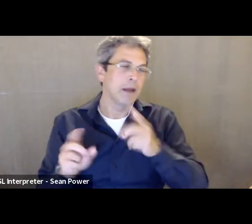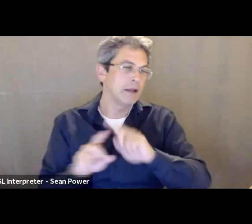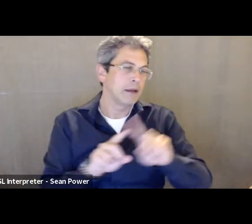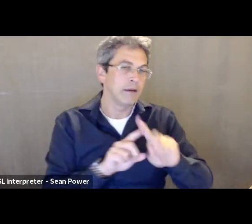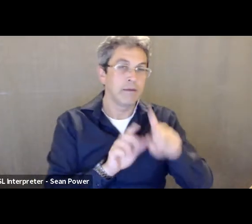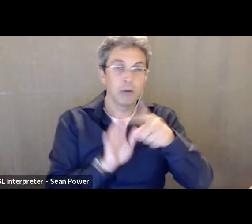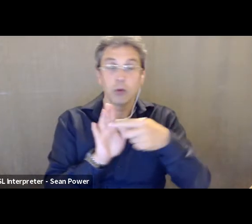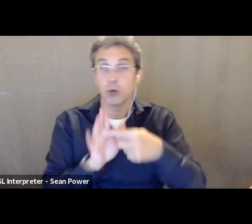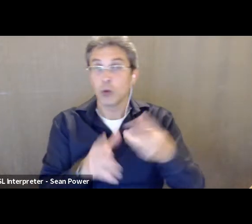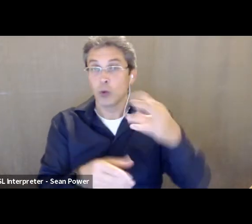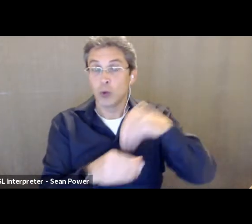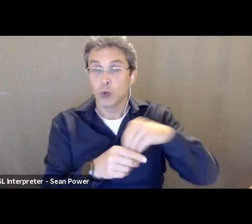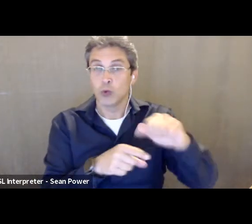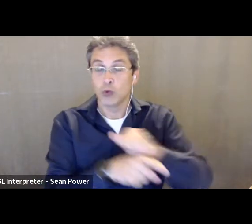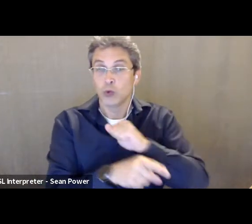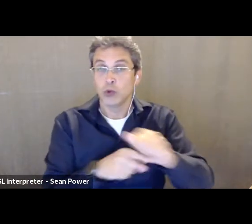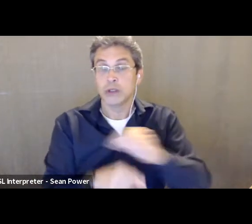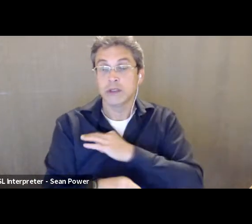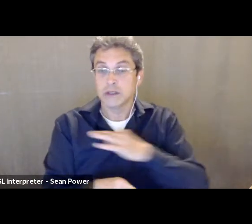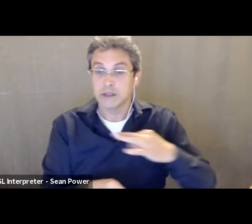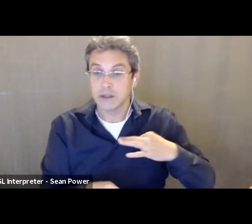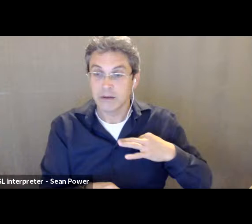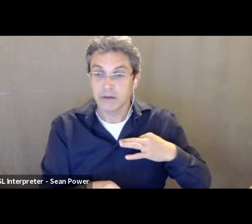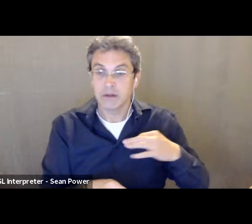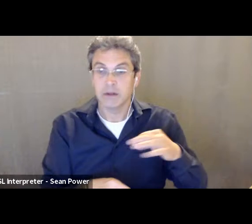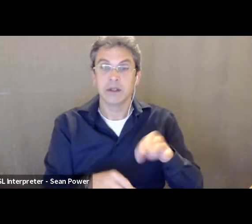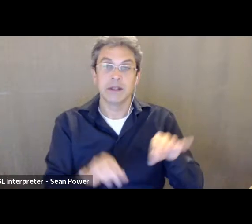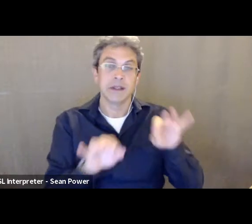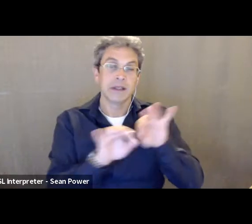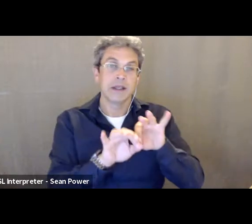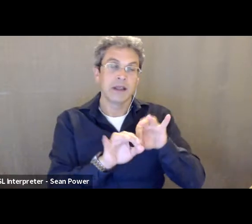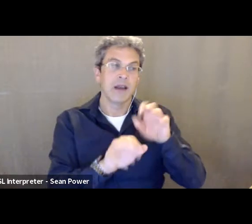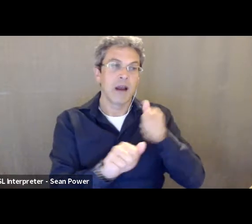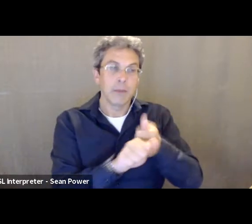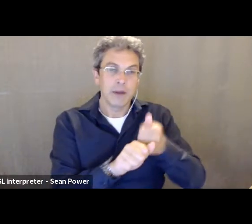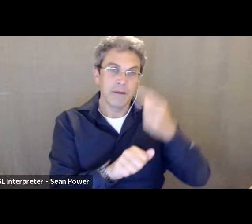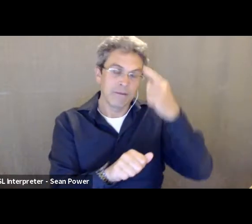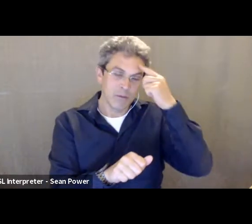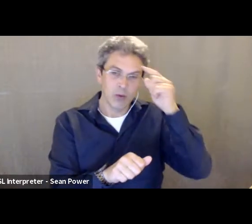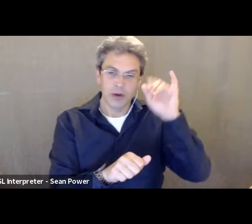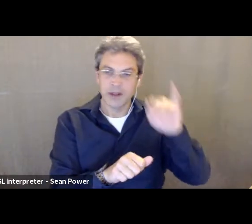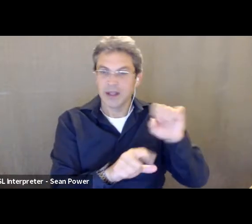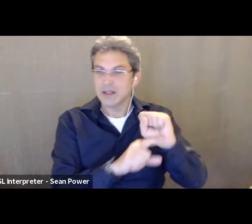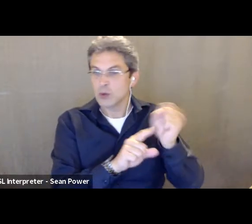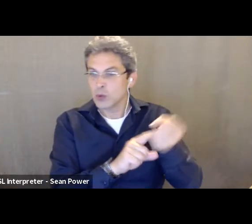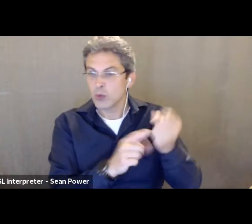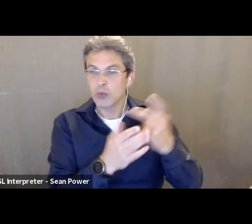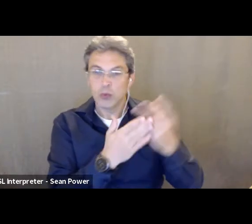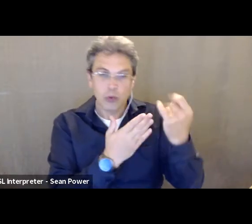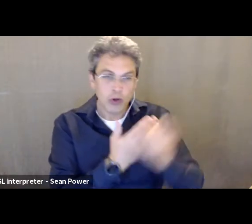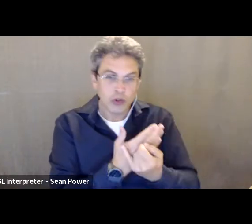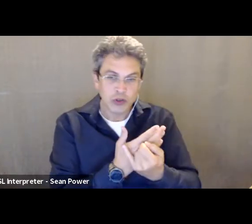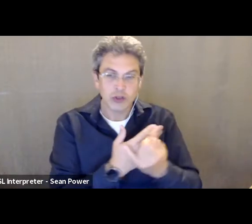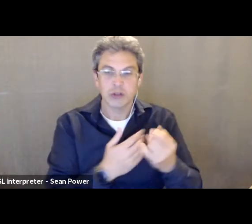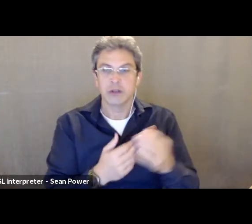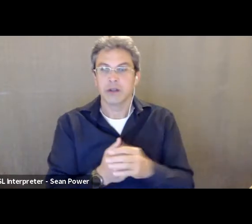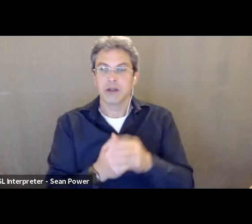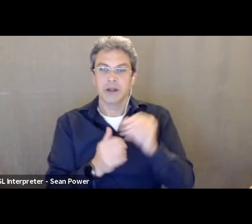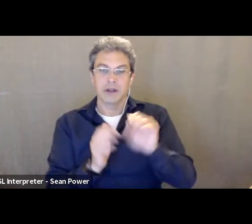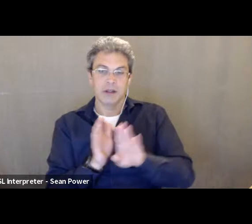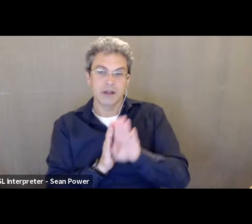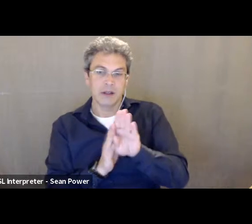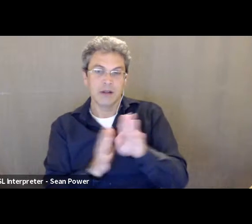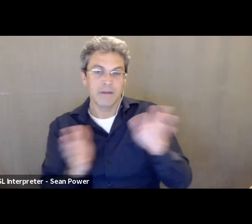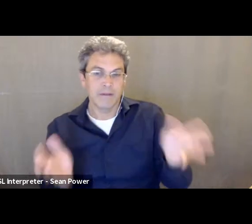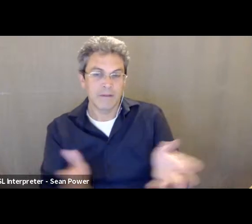our priorities, updates on key institutional projects, a new communication campaign with vibrant new visuals and stories